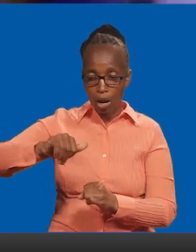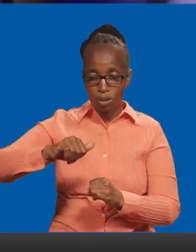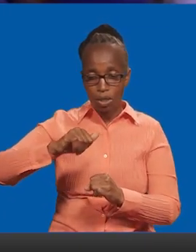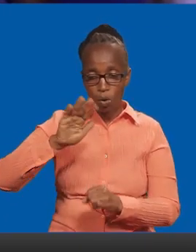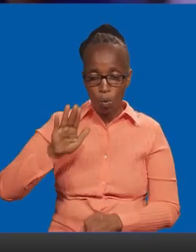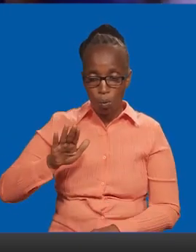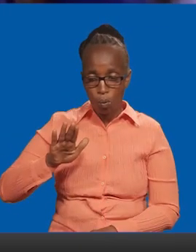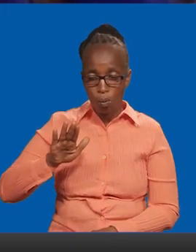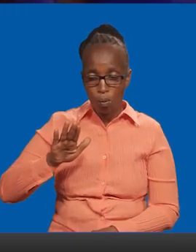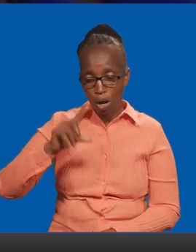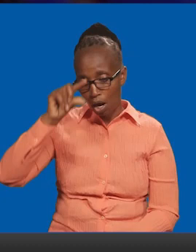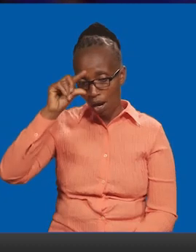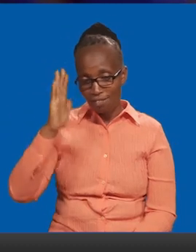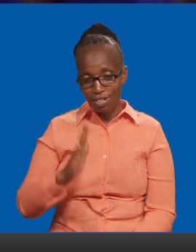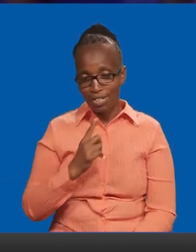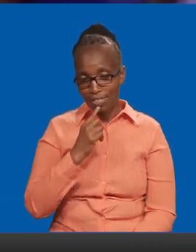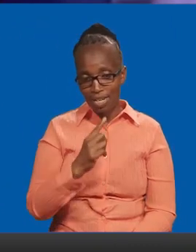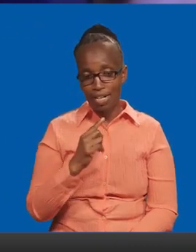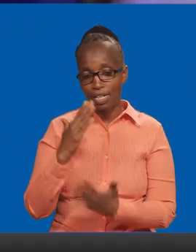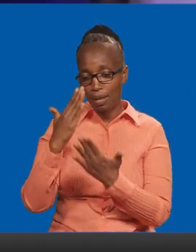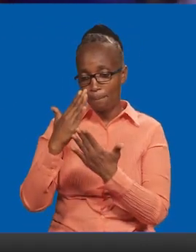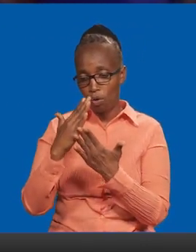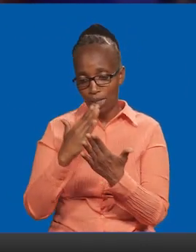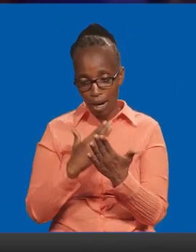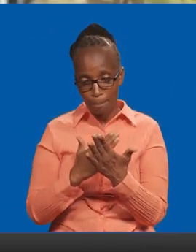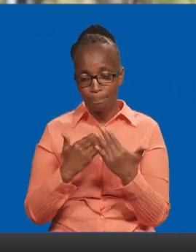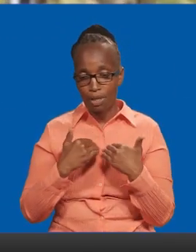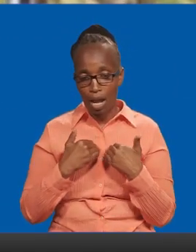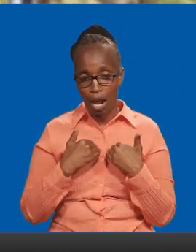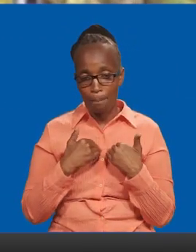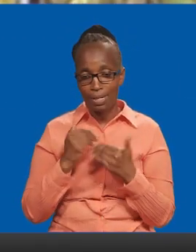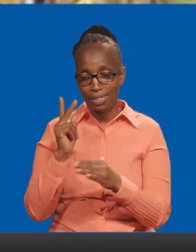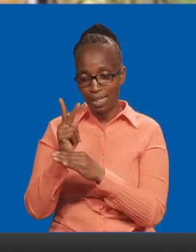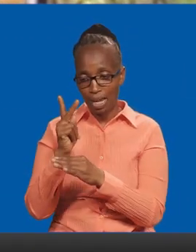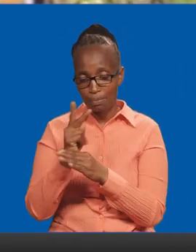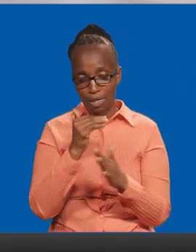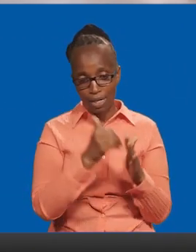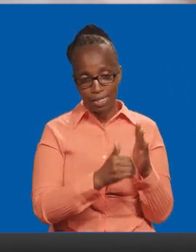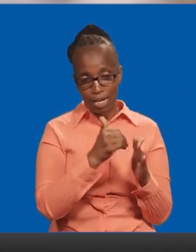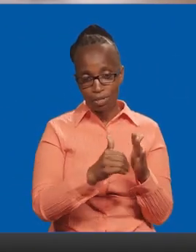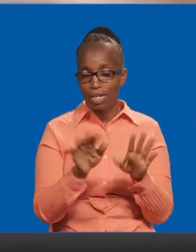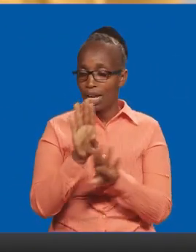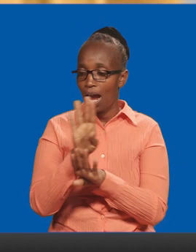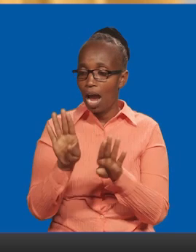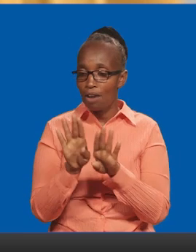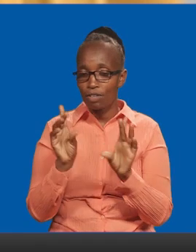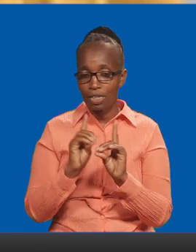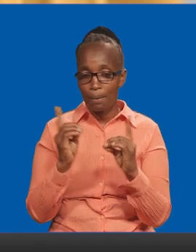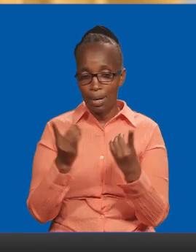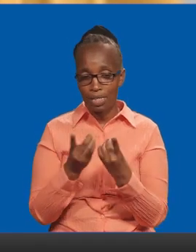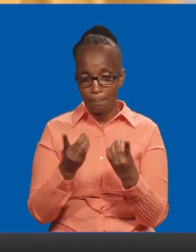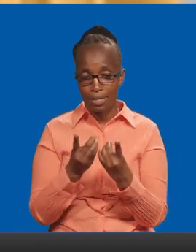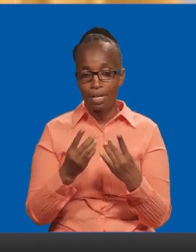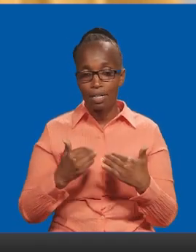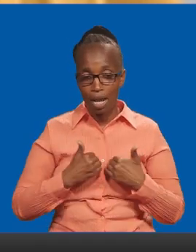gavana wa kaunti ya Homa Bay Wanga alisema serikali yake imeweka mikakati mbalimbali ya kukabiliana na janga lolote. So each sector